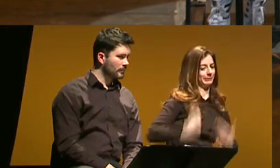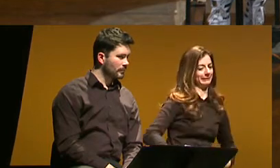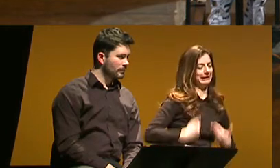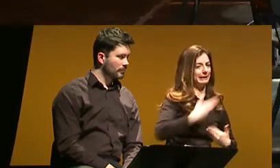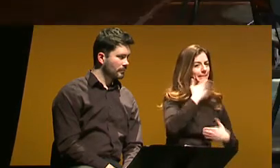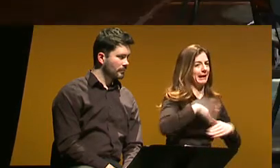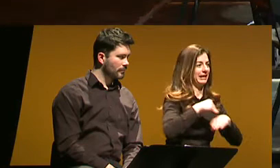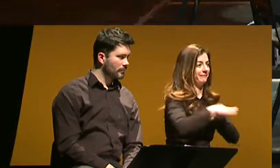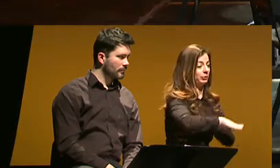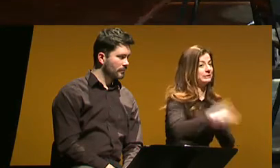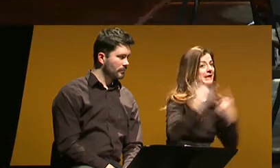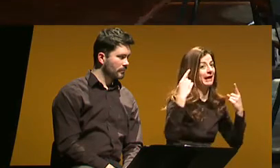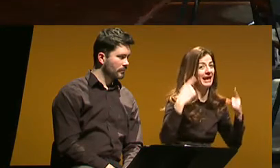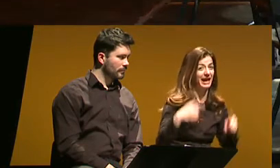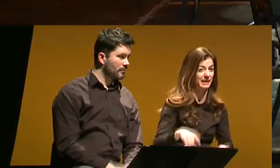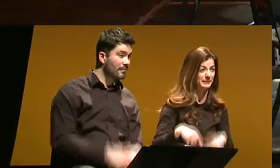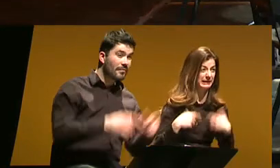day...